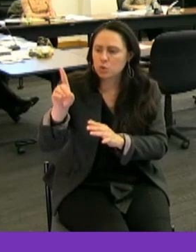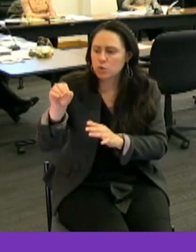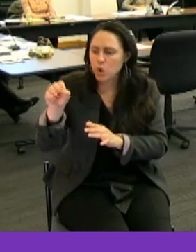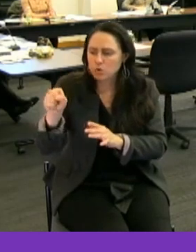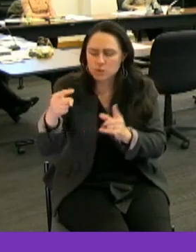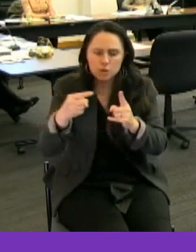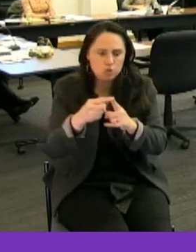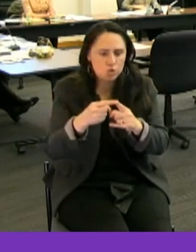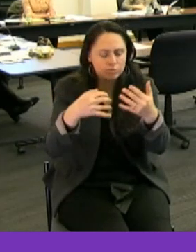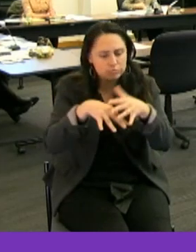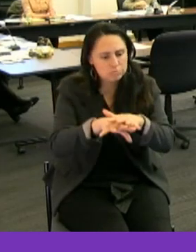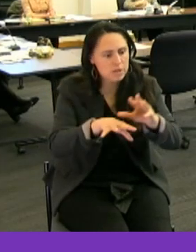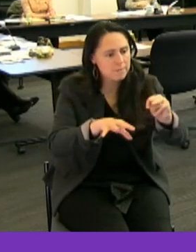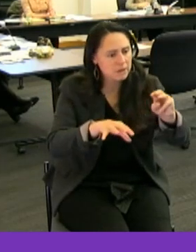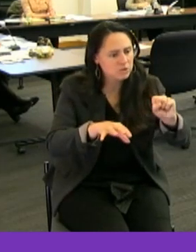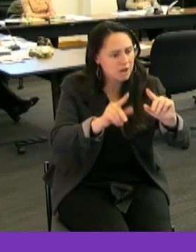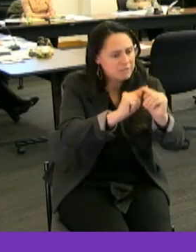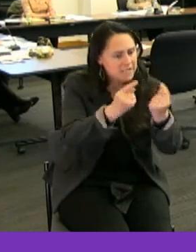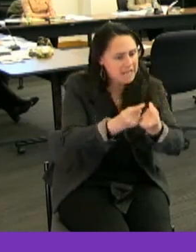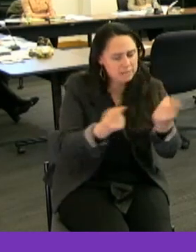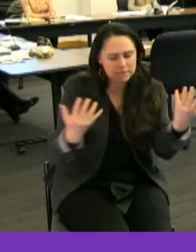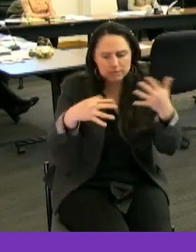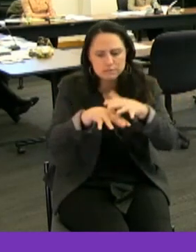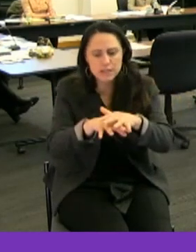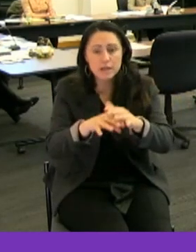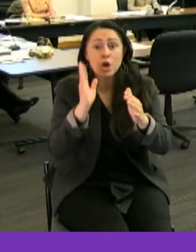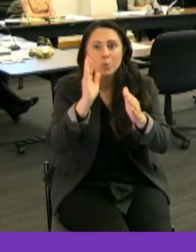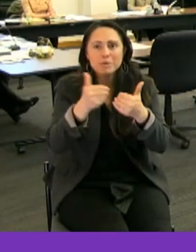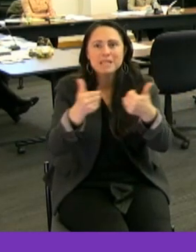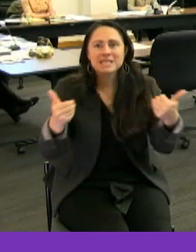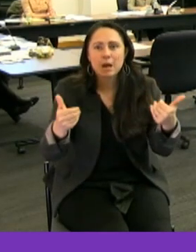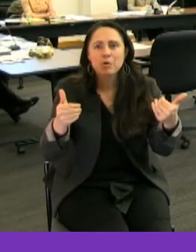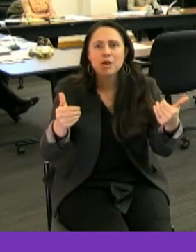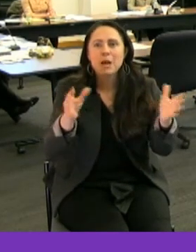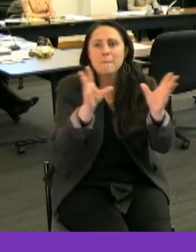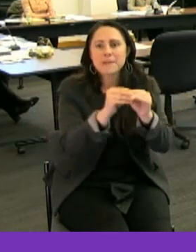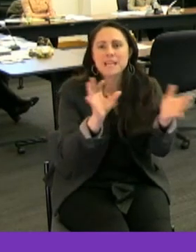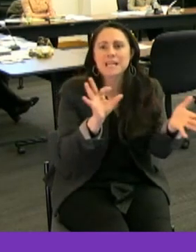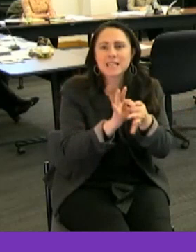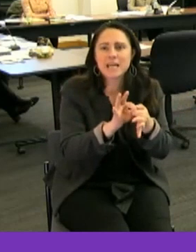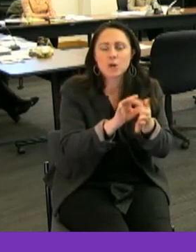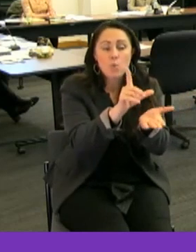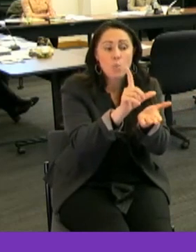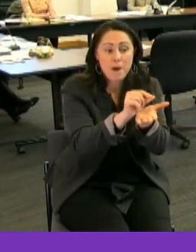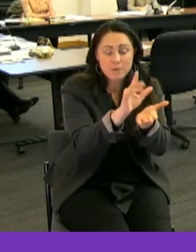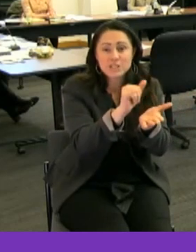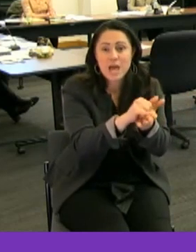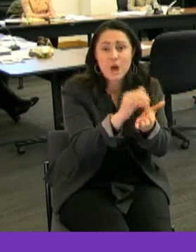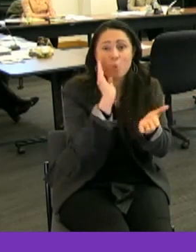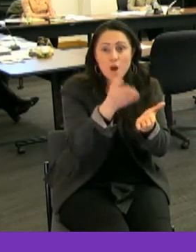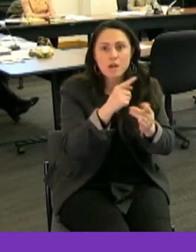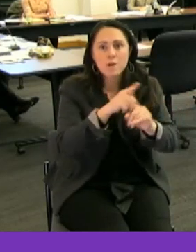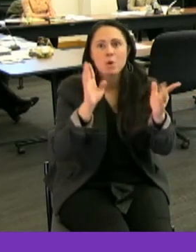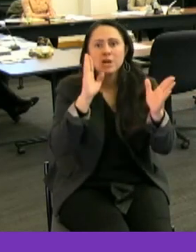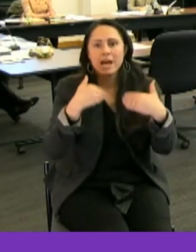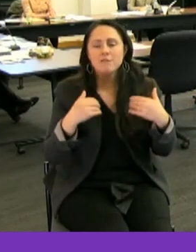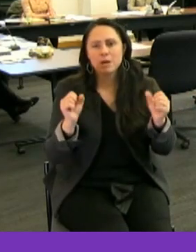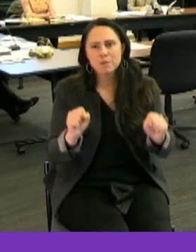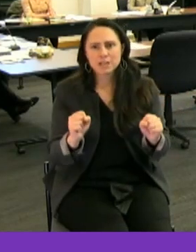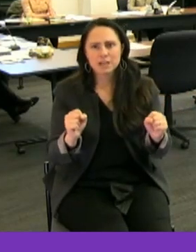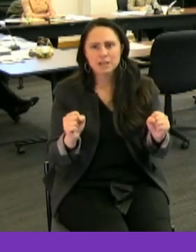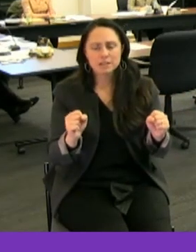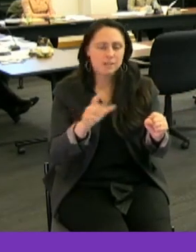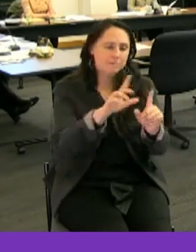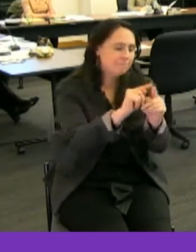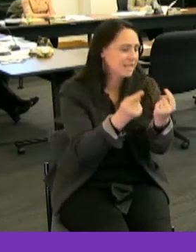to Microsoft Teams, which would be a separate meeting link that we would publish. But we would have the ability, the team has